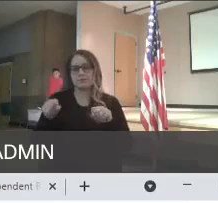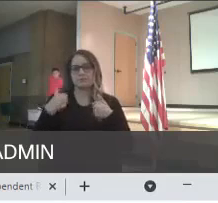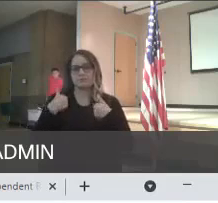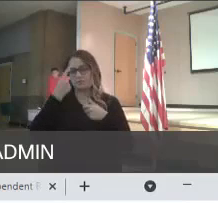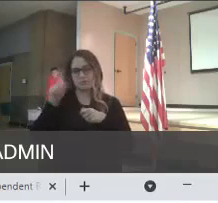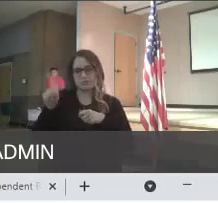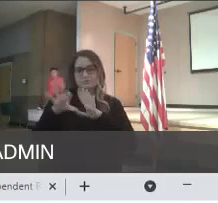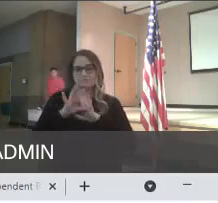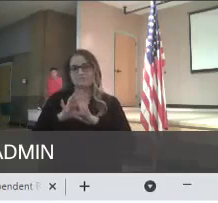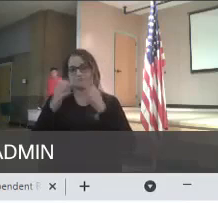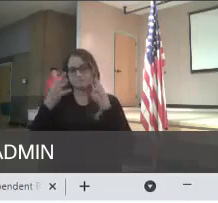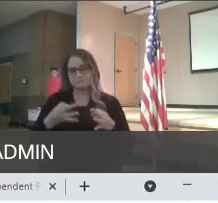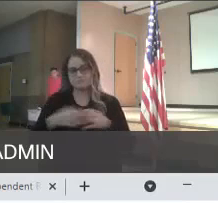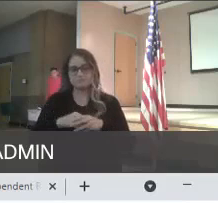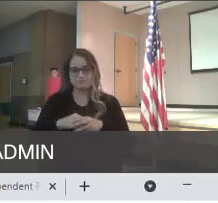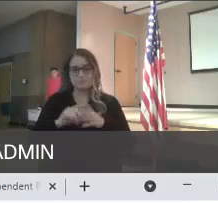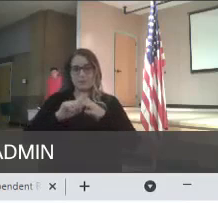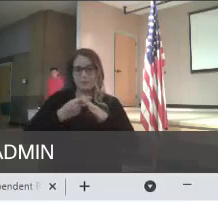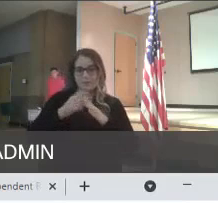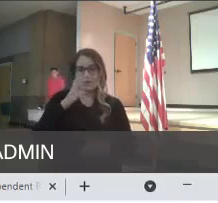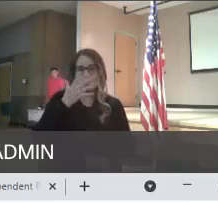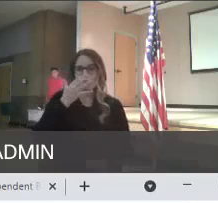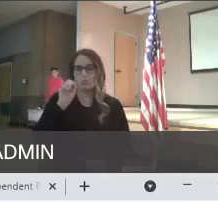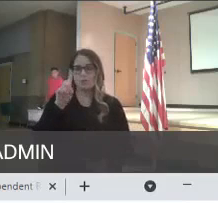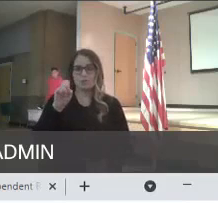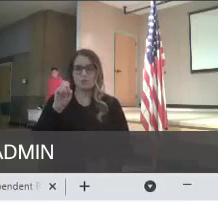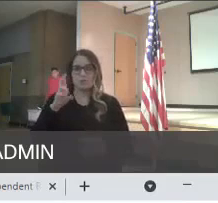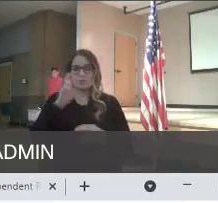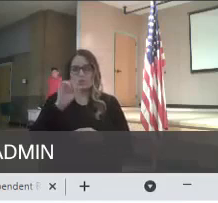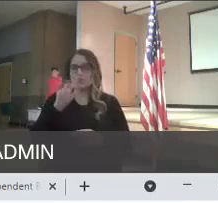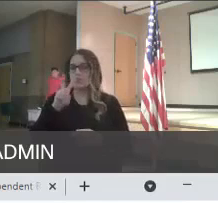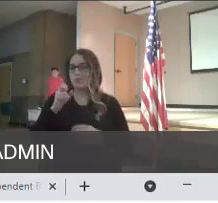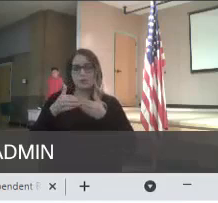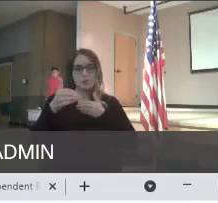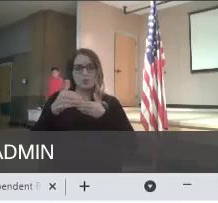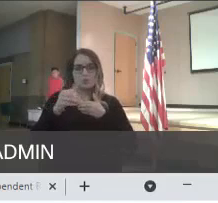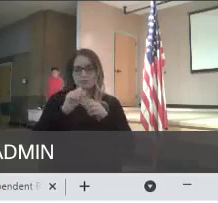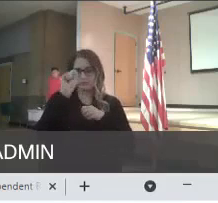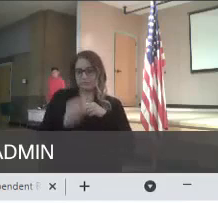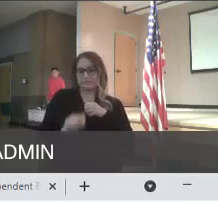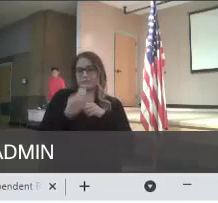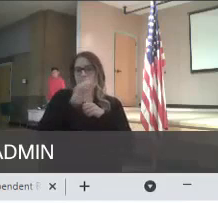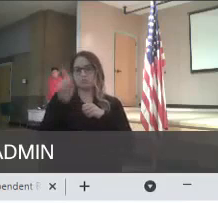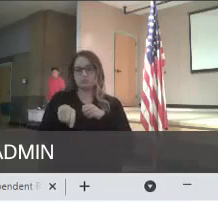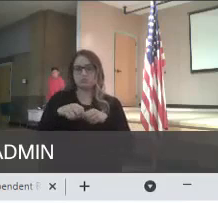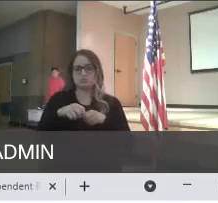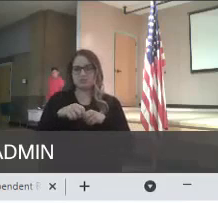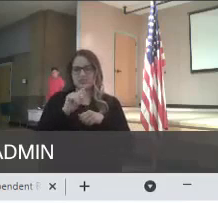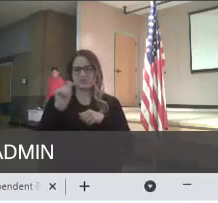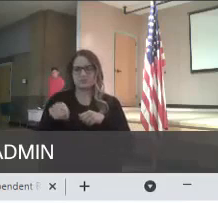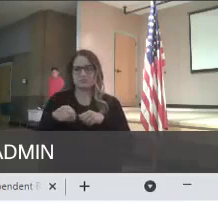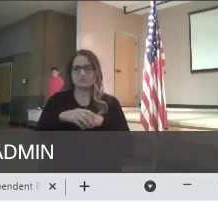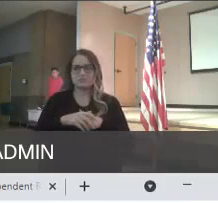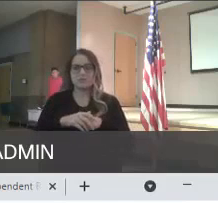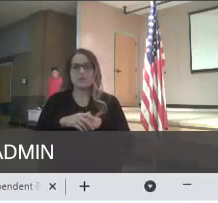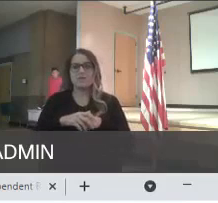recommend the district begin at the Colorado River and include all the way to South Tucson to provide the required number of people for